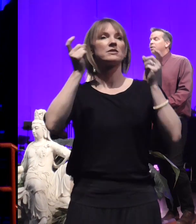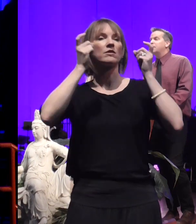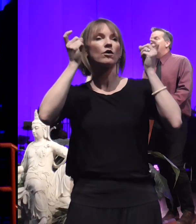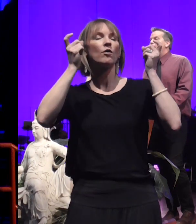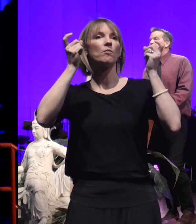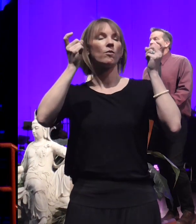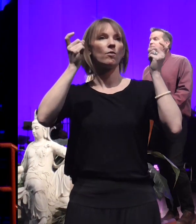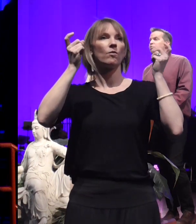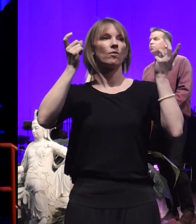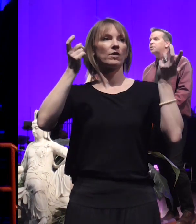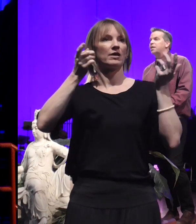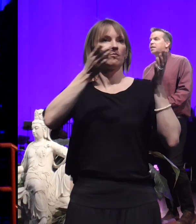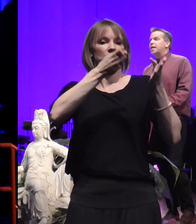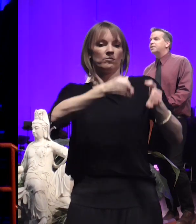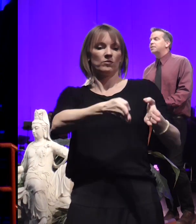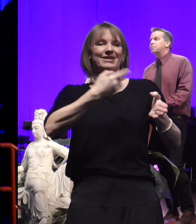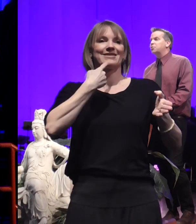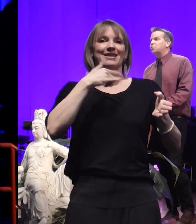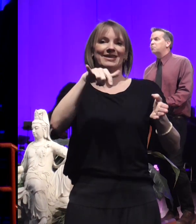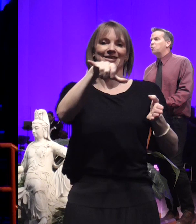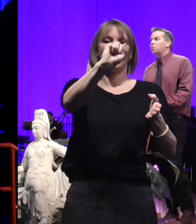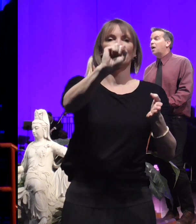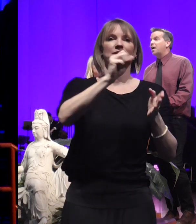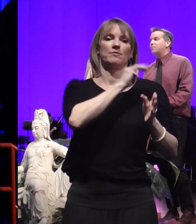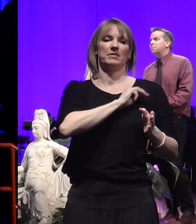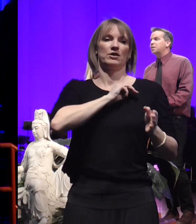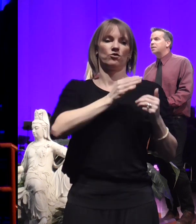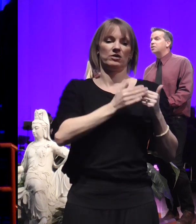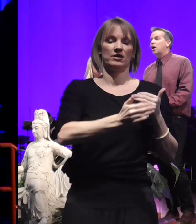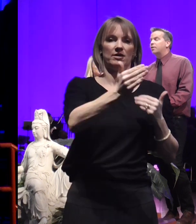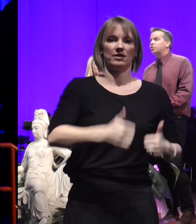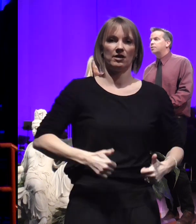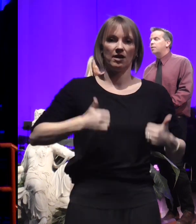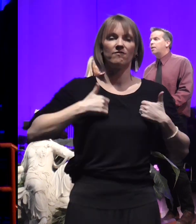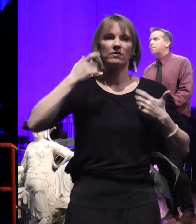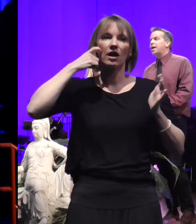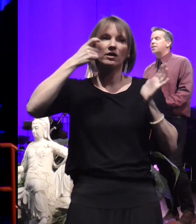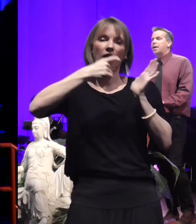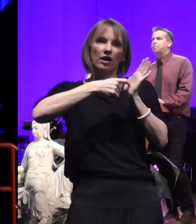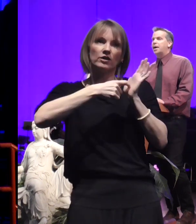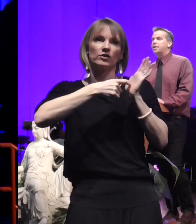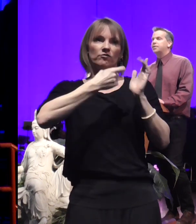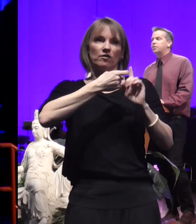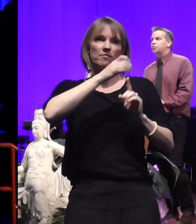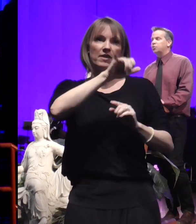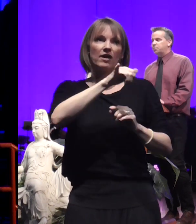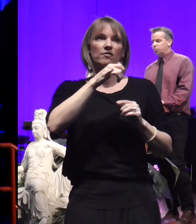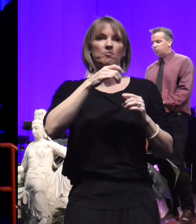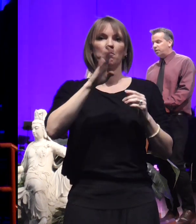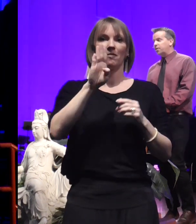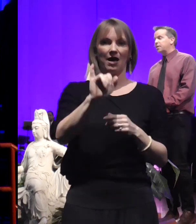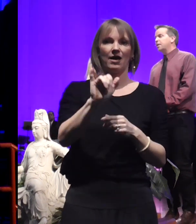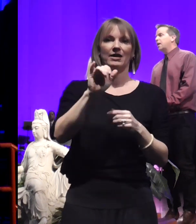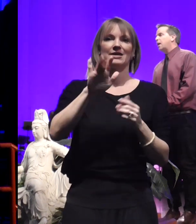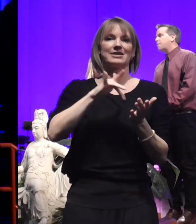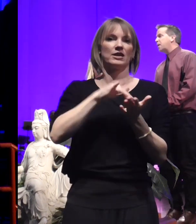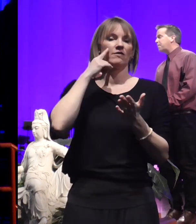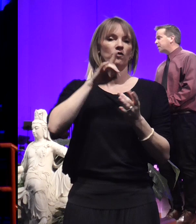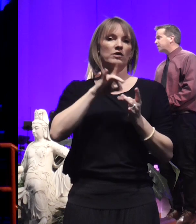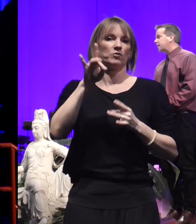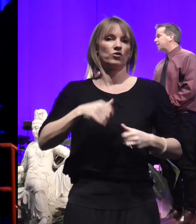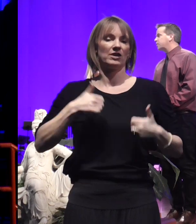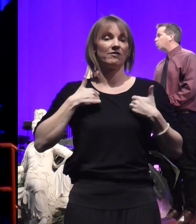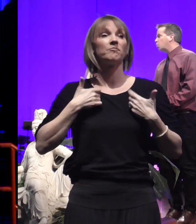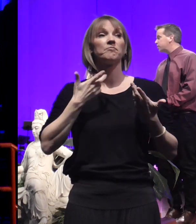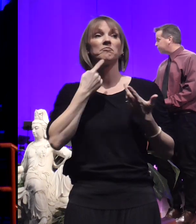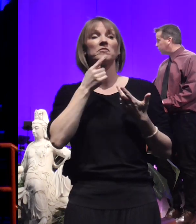ceremony where an individual is saying yes to ministry for life and being acknowledged by Centers for Spiritual Living.